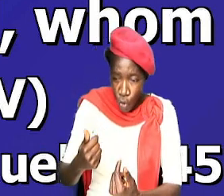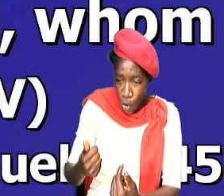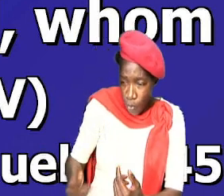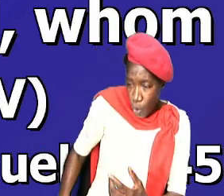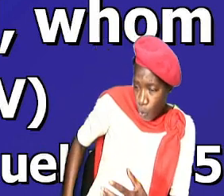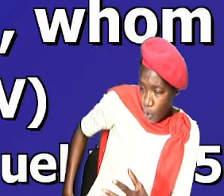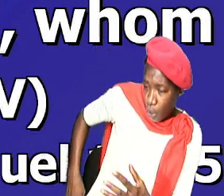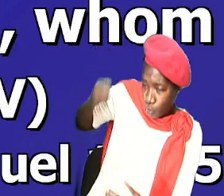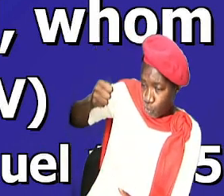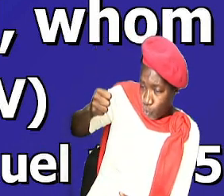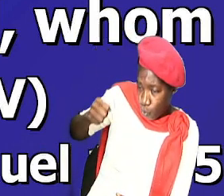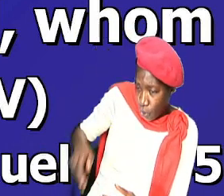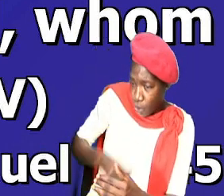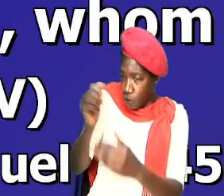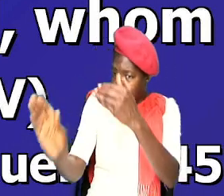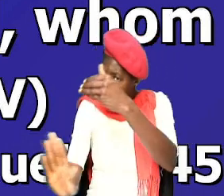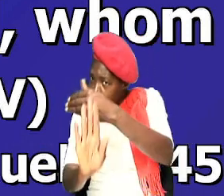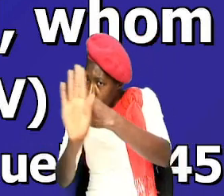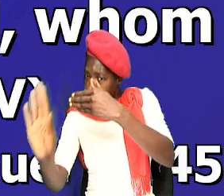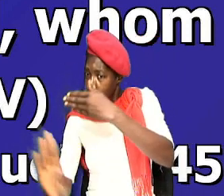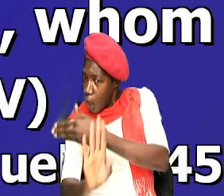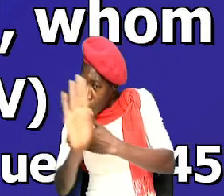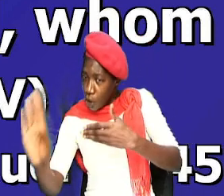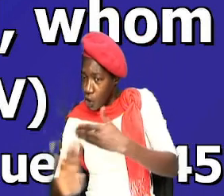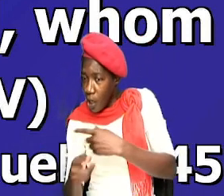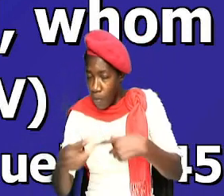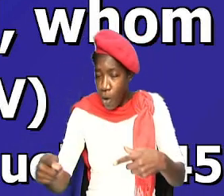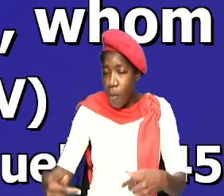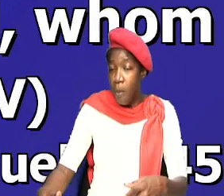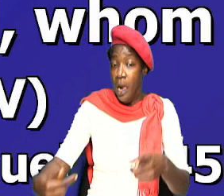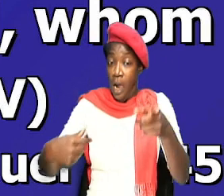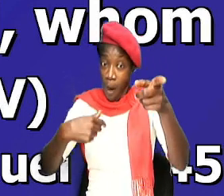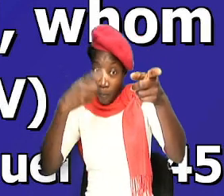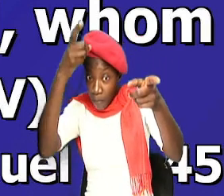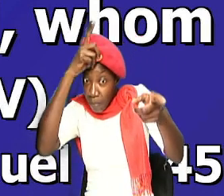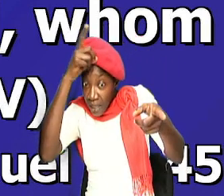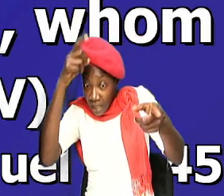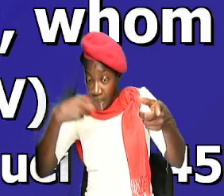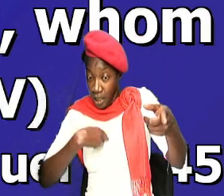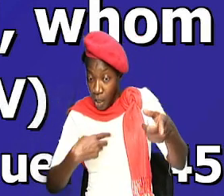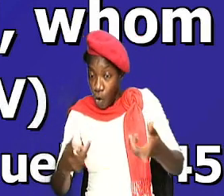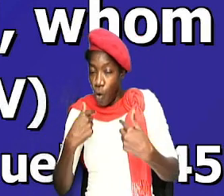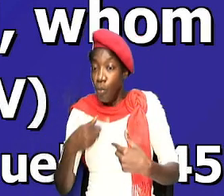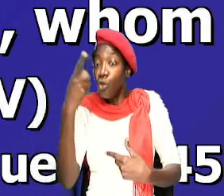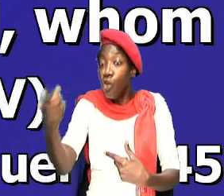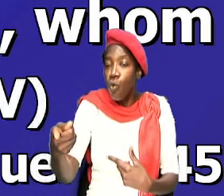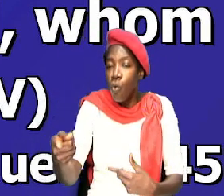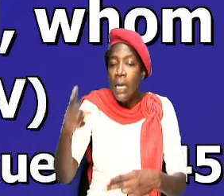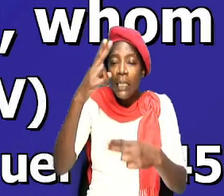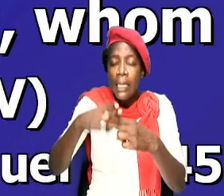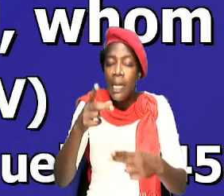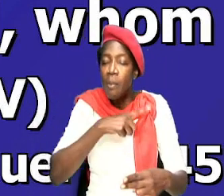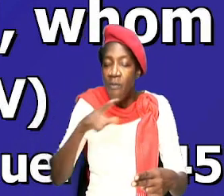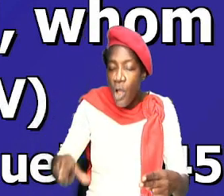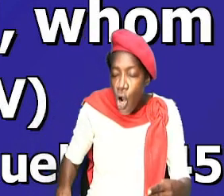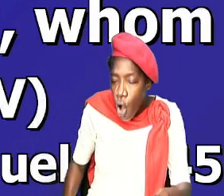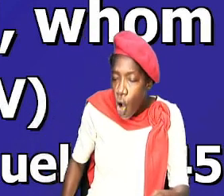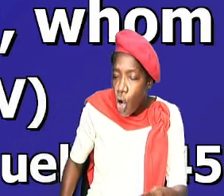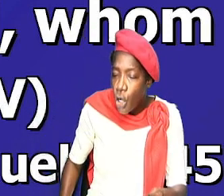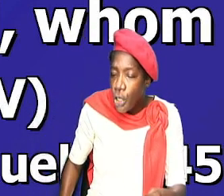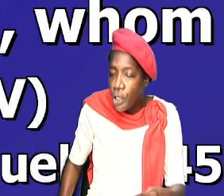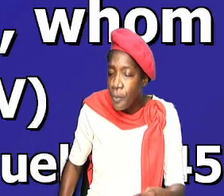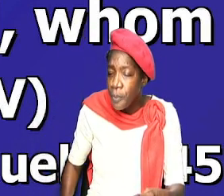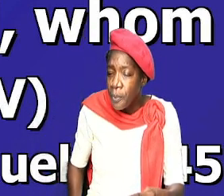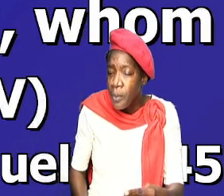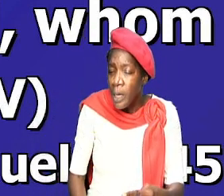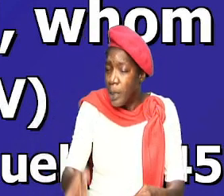with a shield, but I come to thee in the name of the Lord of hosts, the God of the armies of Israel,